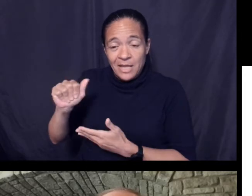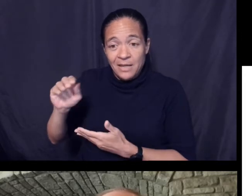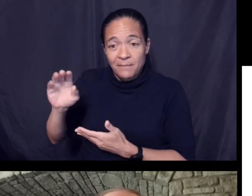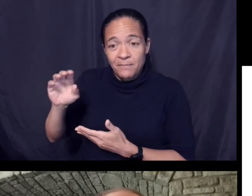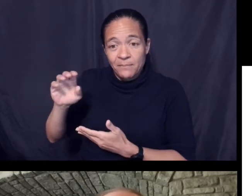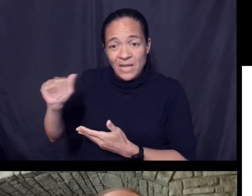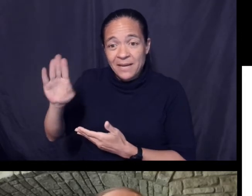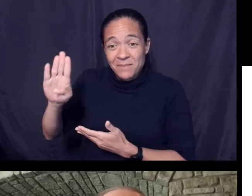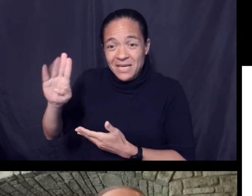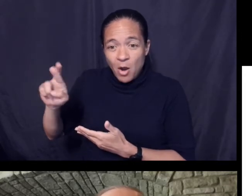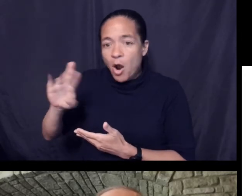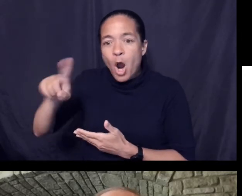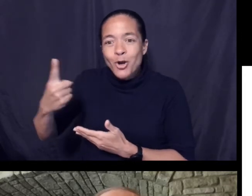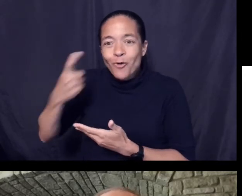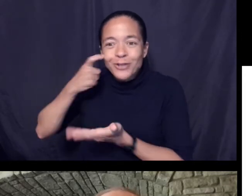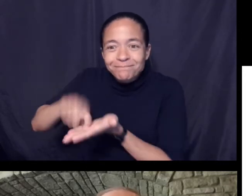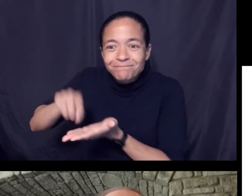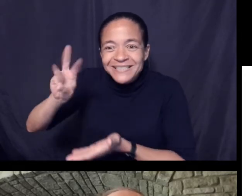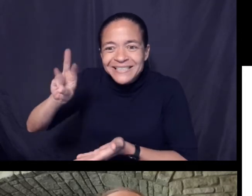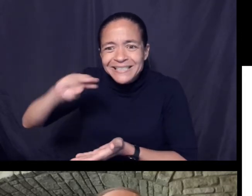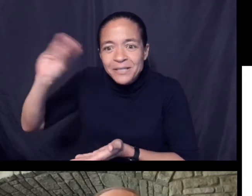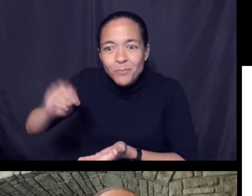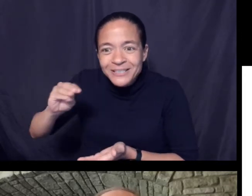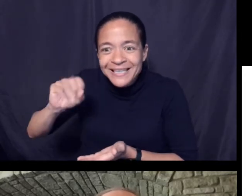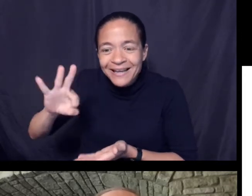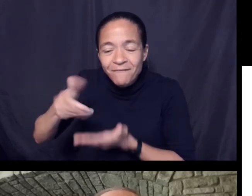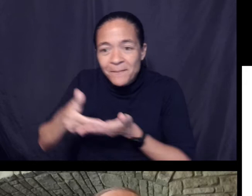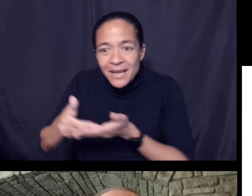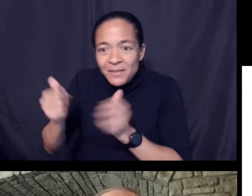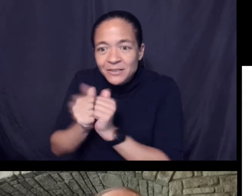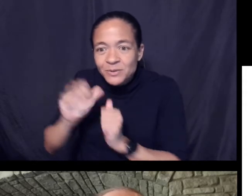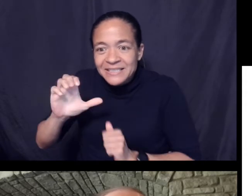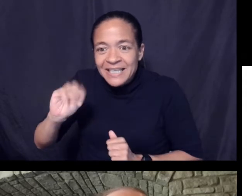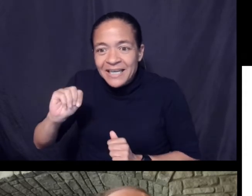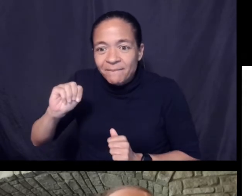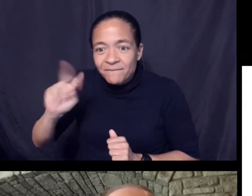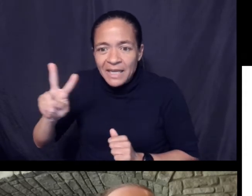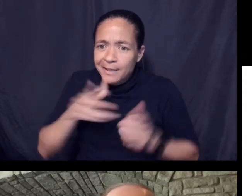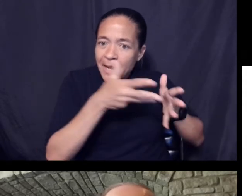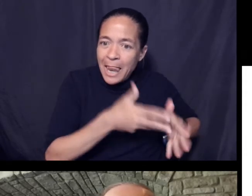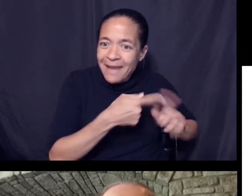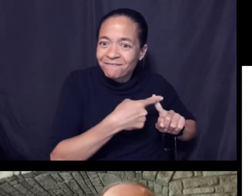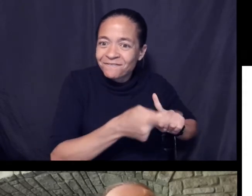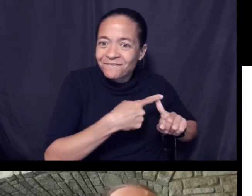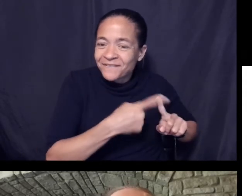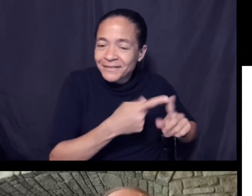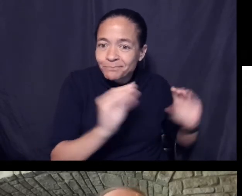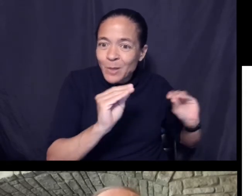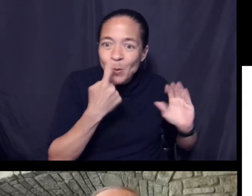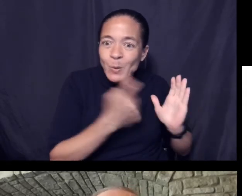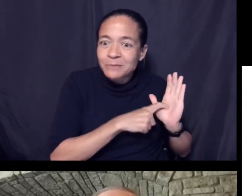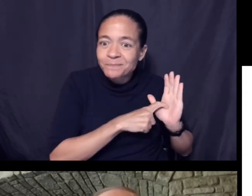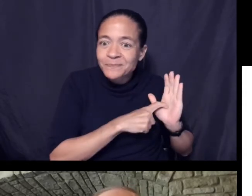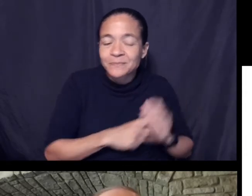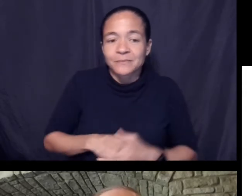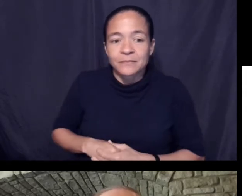up, close to 60% of those infants with CMV. What about using the dried